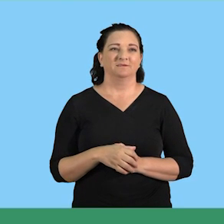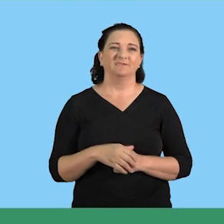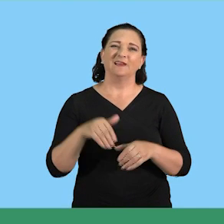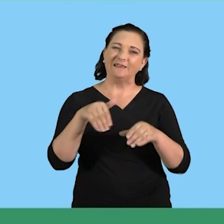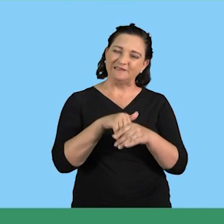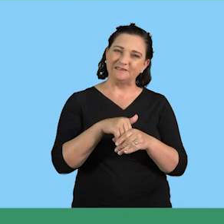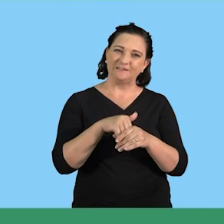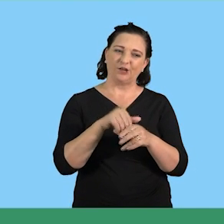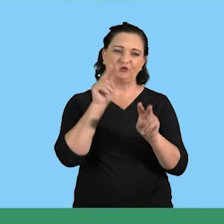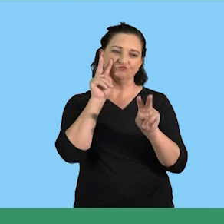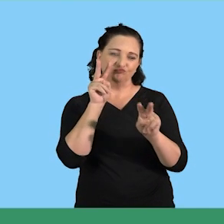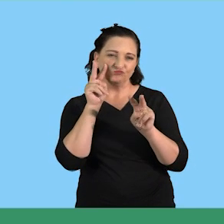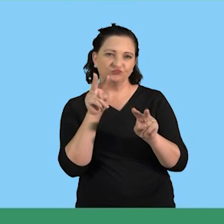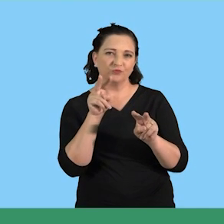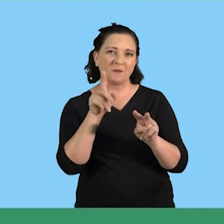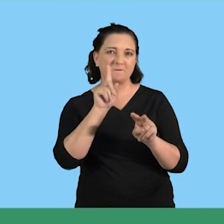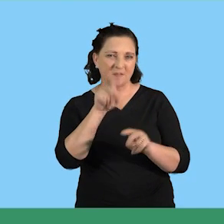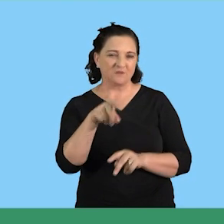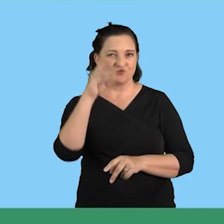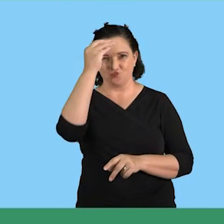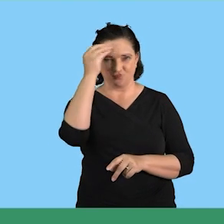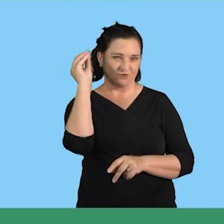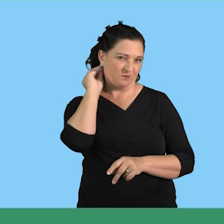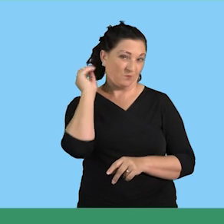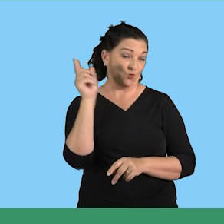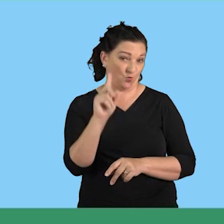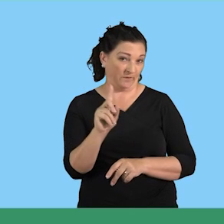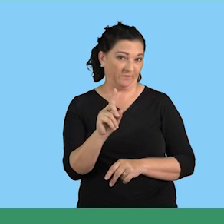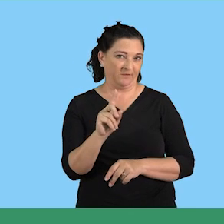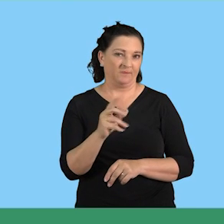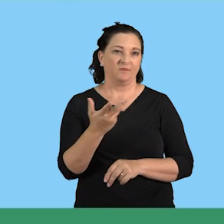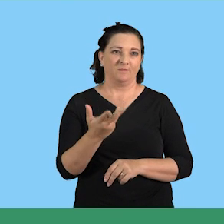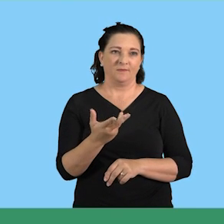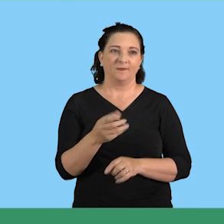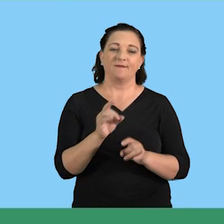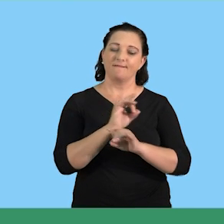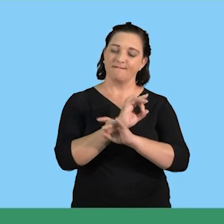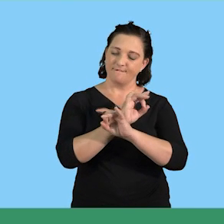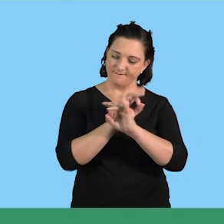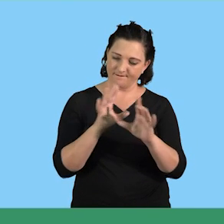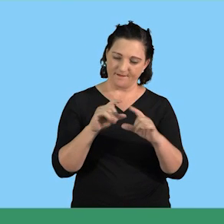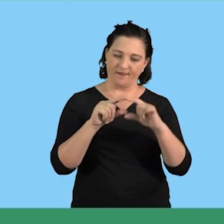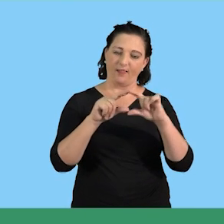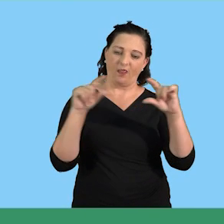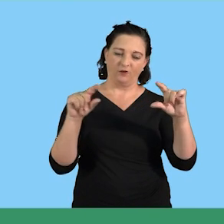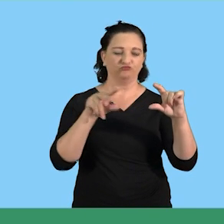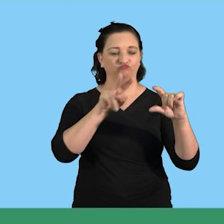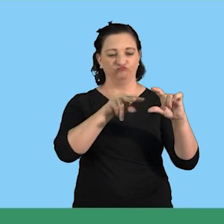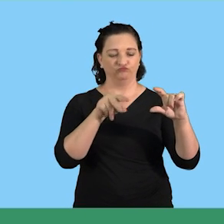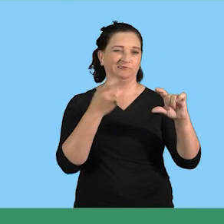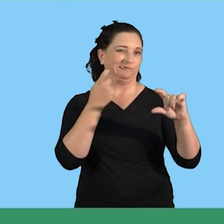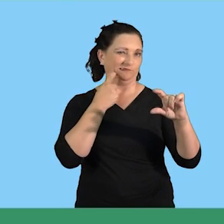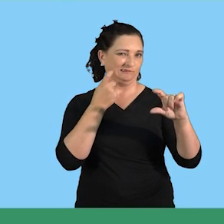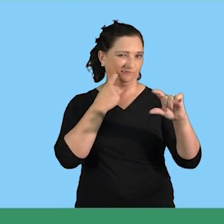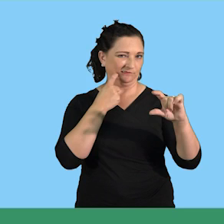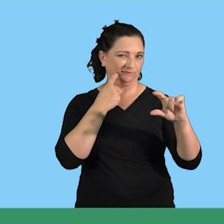in the visual aids. So what is it that you need to bear in mind? Number one, you need to use large, clear fonts that are easy to